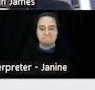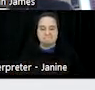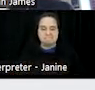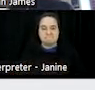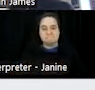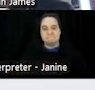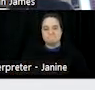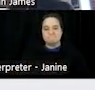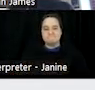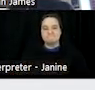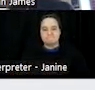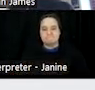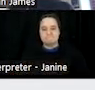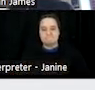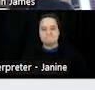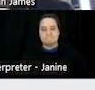but like,